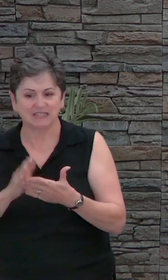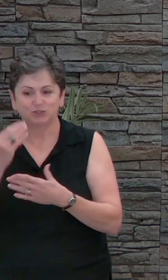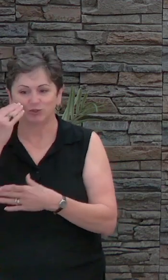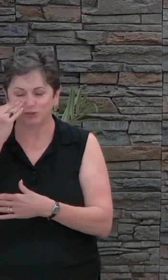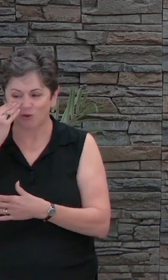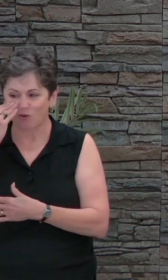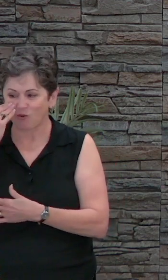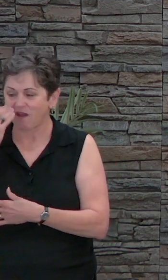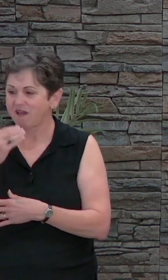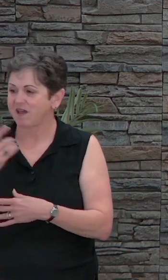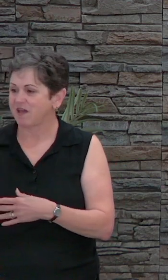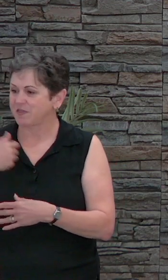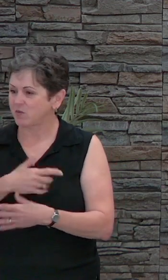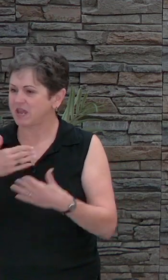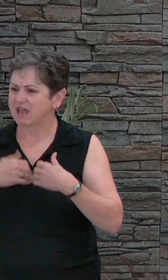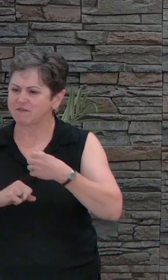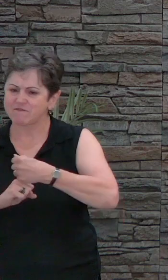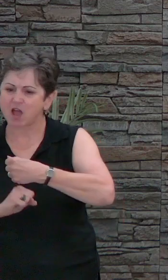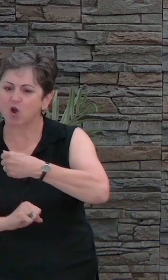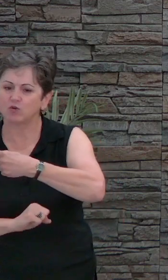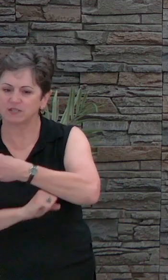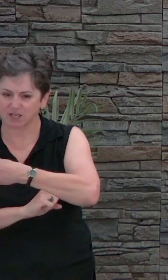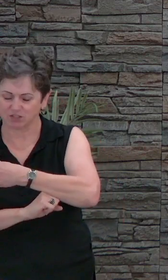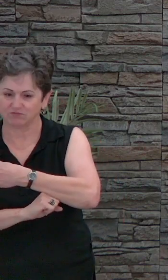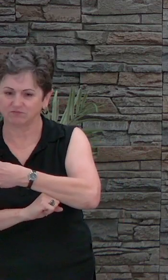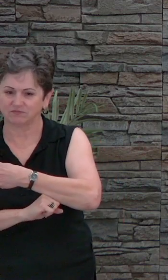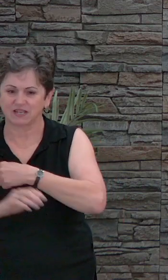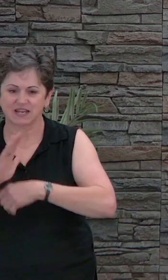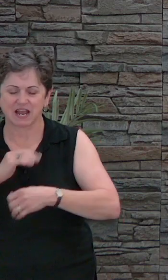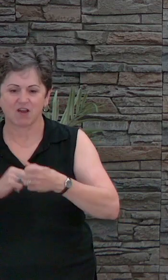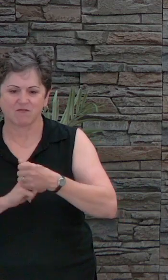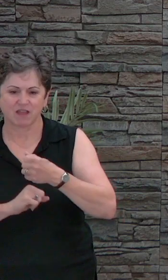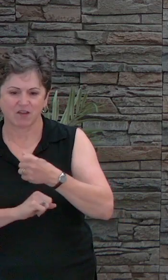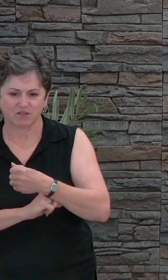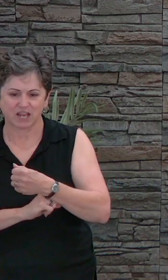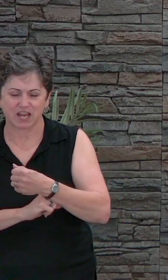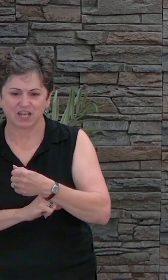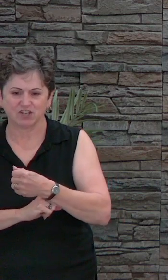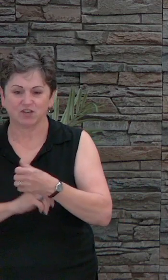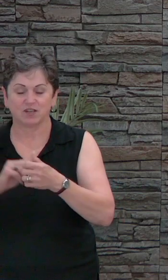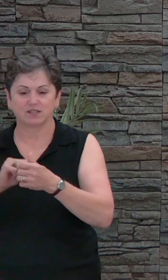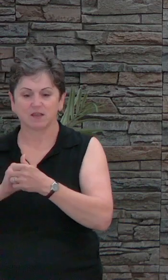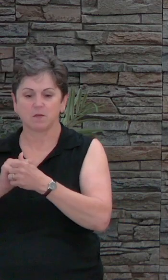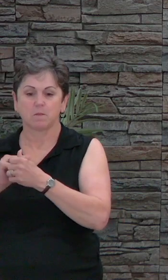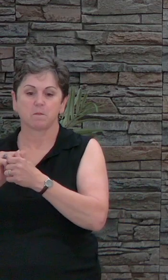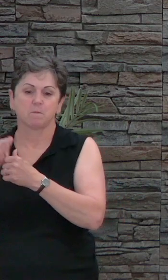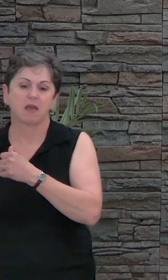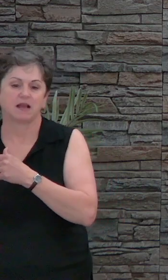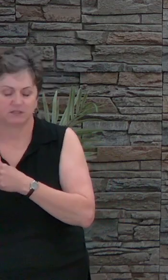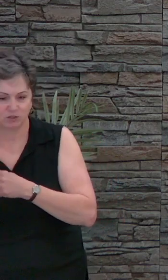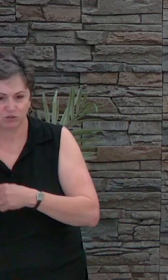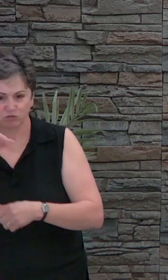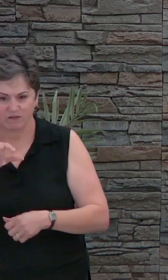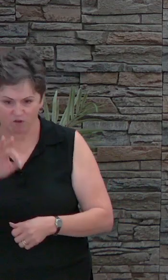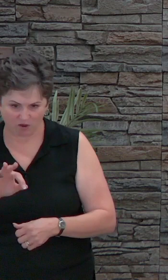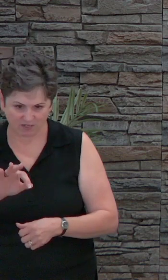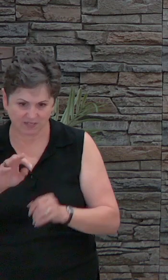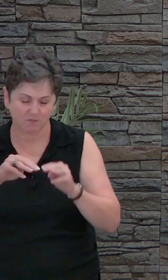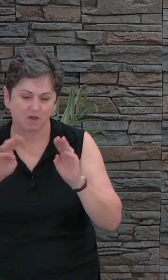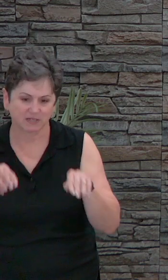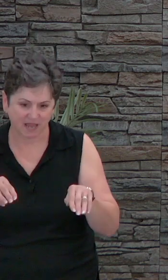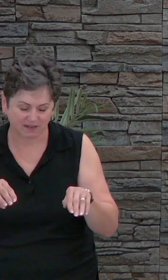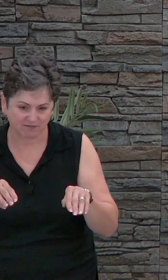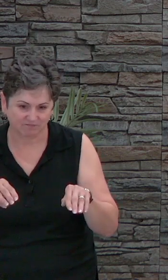that we have a foundation, and our foundation goes far beyond Great Falls,